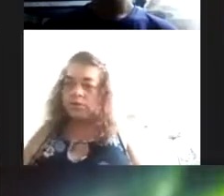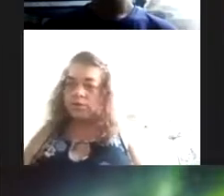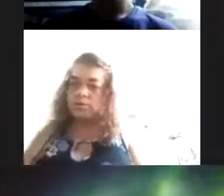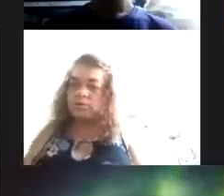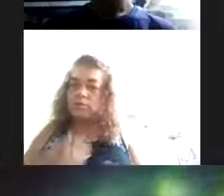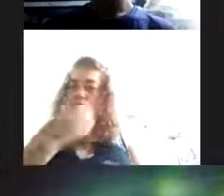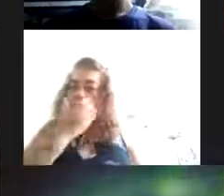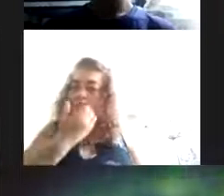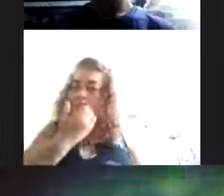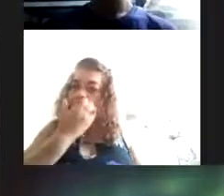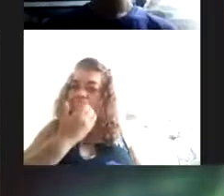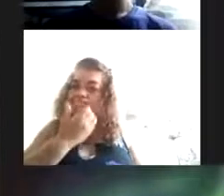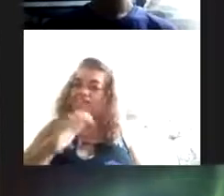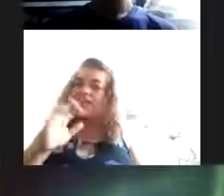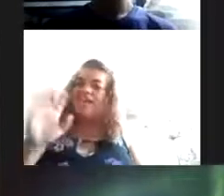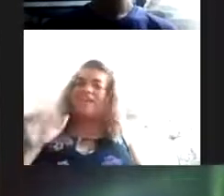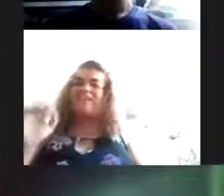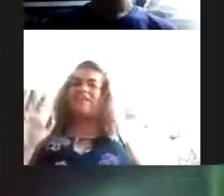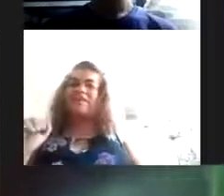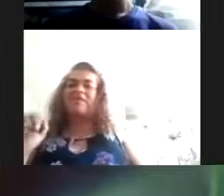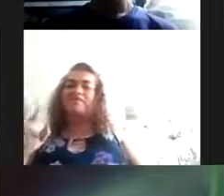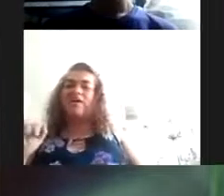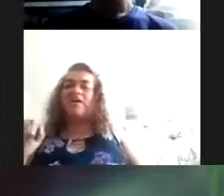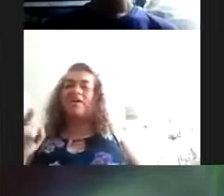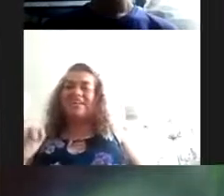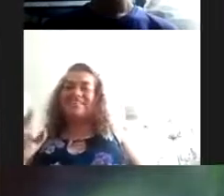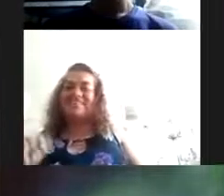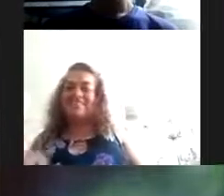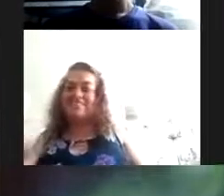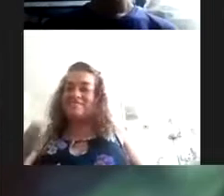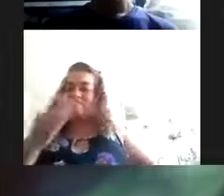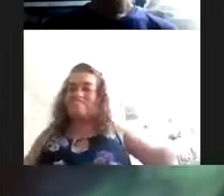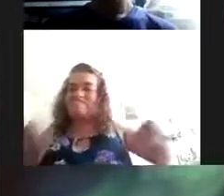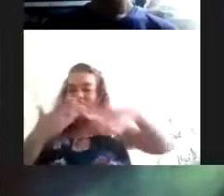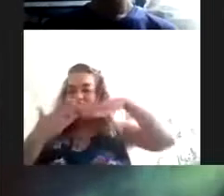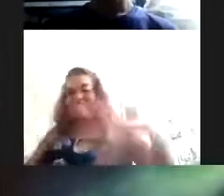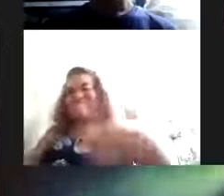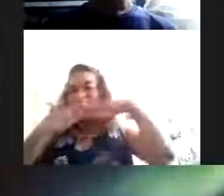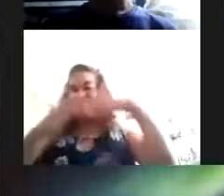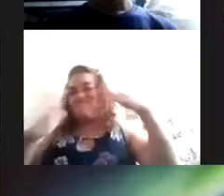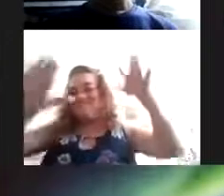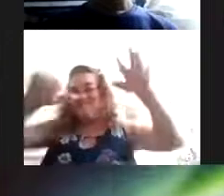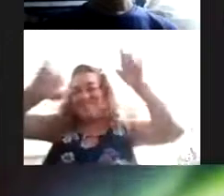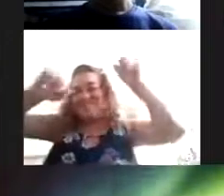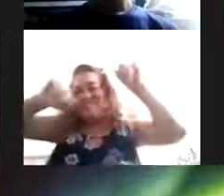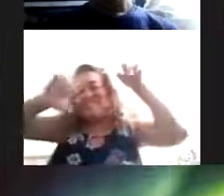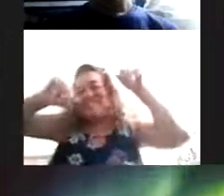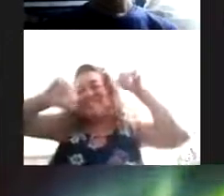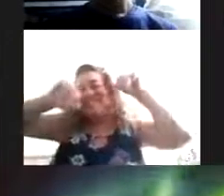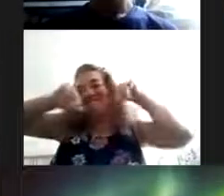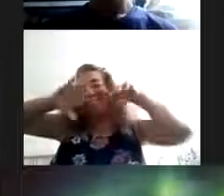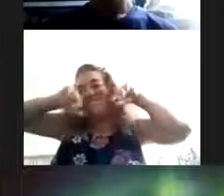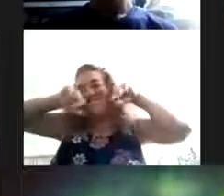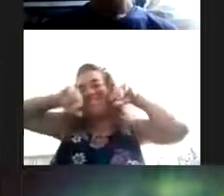Thank you, Marion Ross. Thank you, Marion Ross. Love you. Love you, Marion Ross. Love you, everybody. Mr. Clarence. Sunday, Monday,